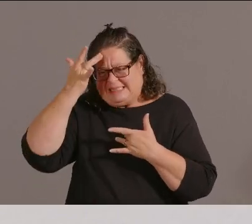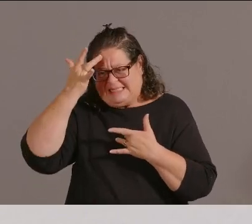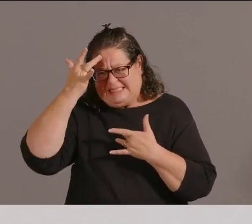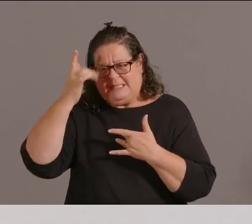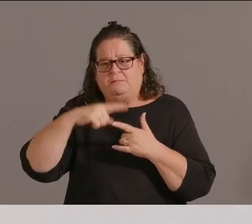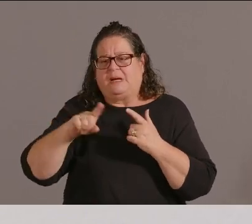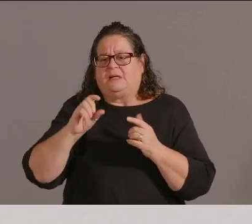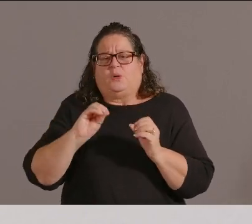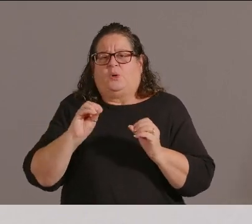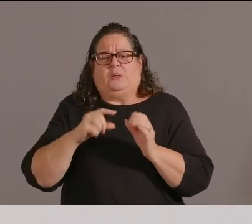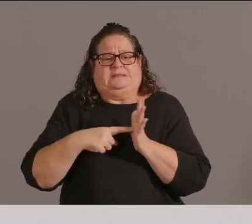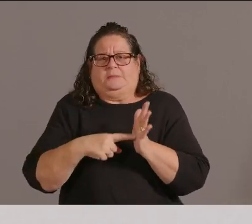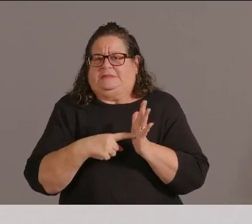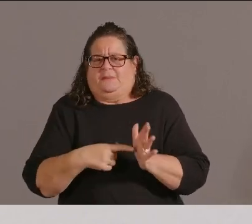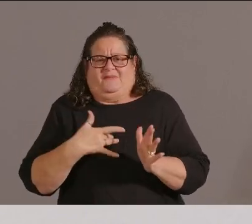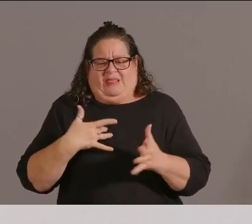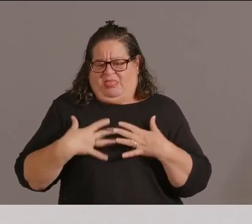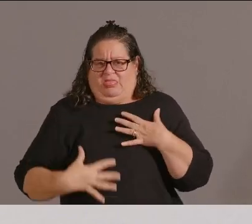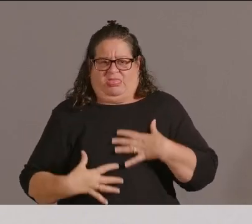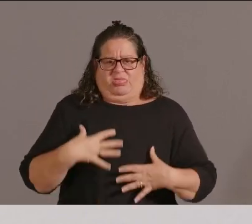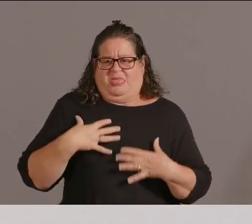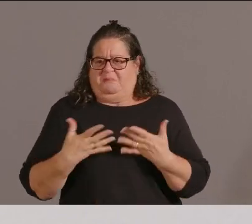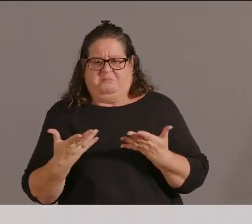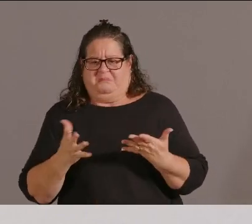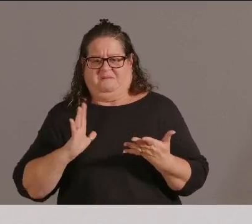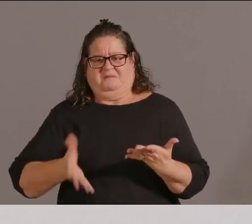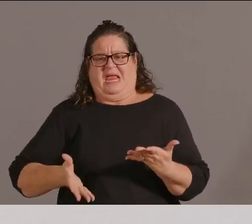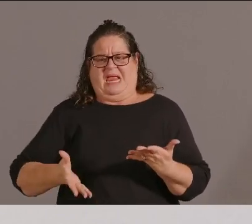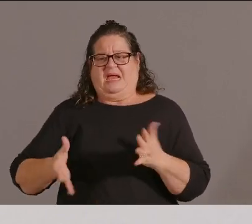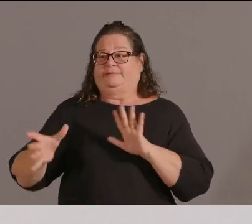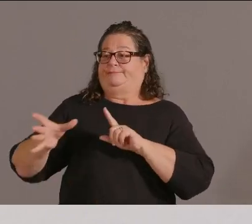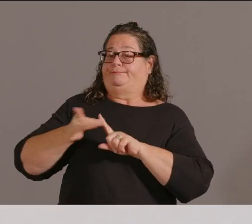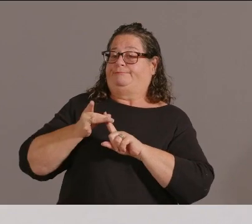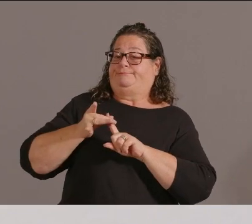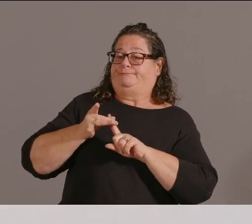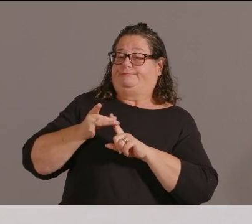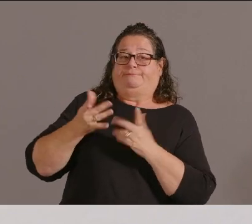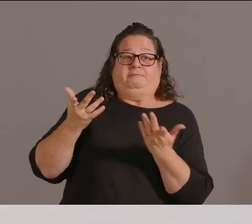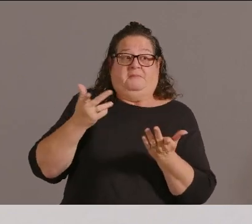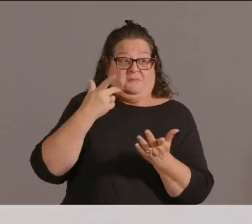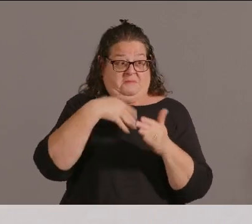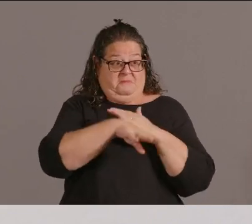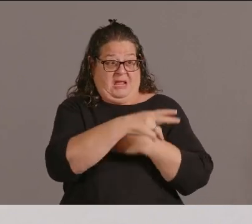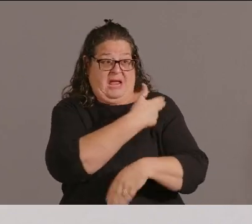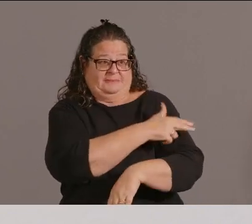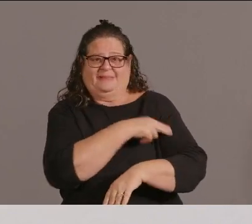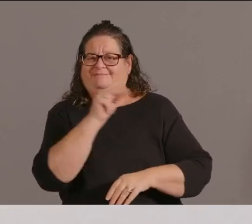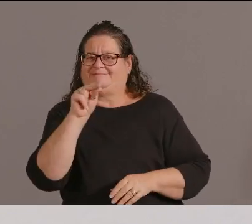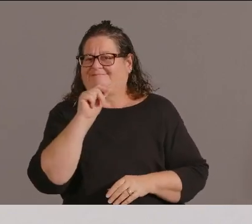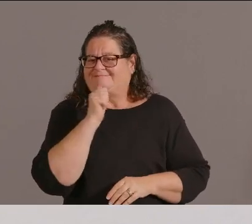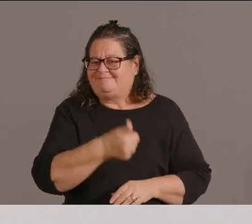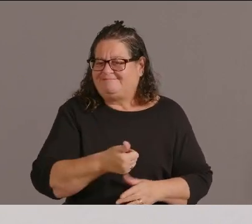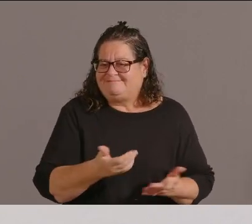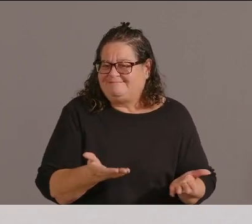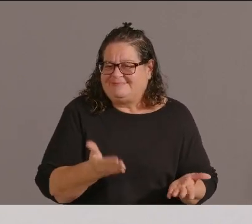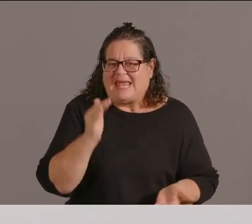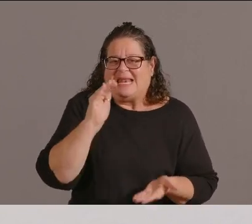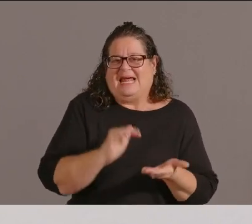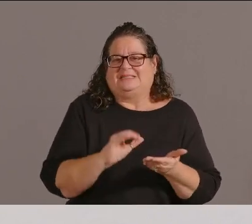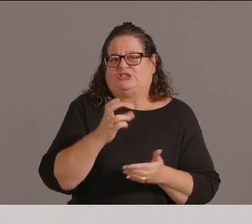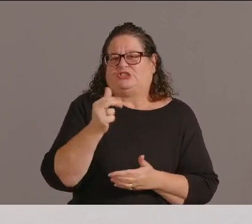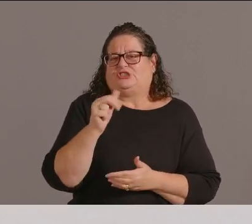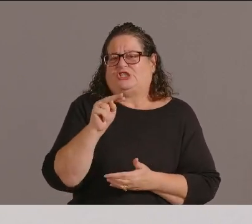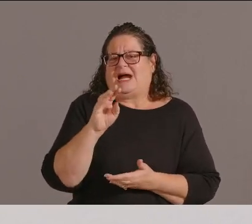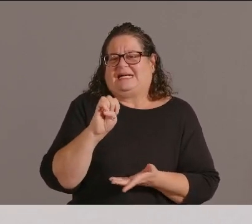it, they're going to be less likely to be hospitalized or potentially die from that. We do know that they could pass it on